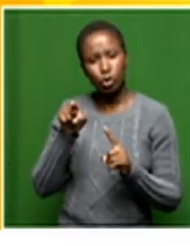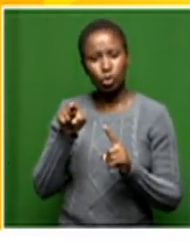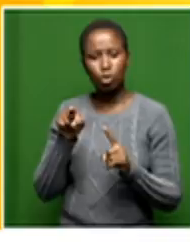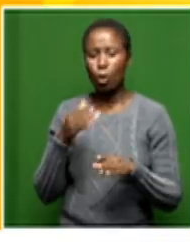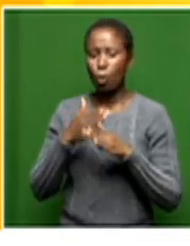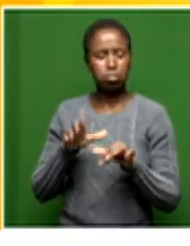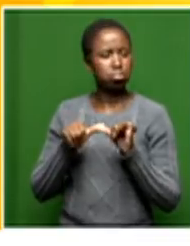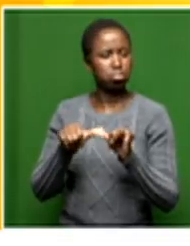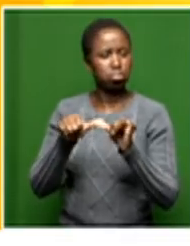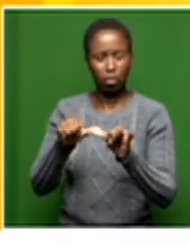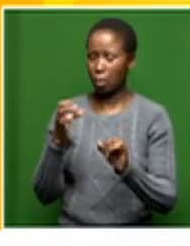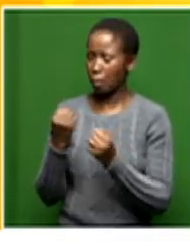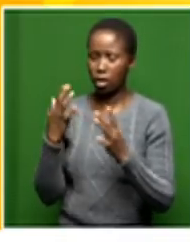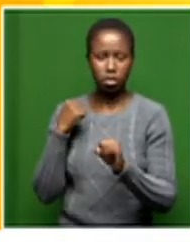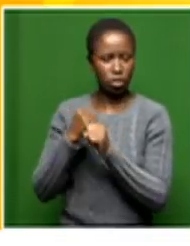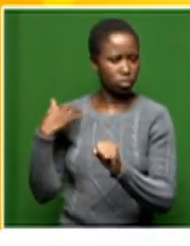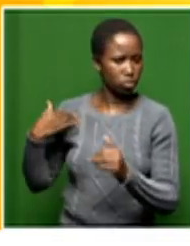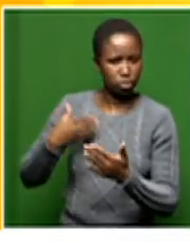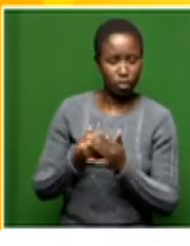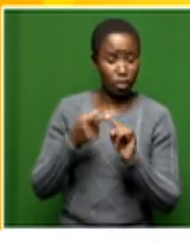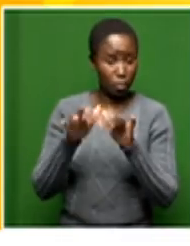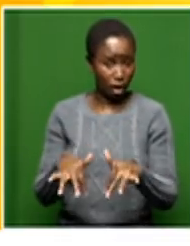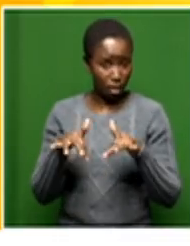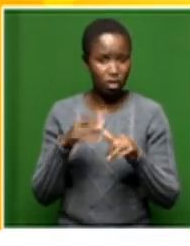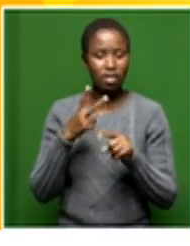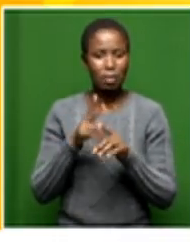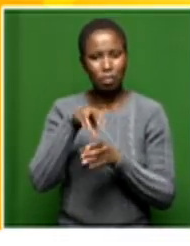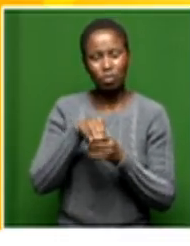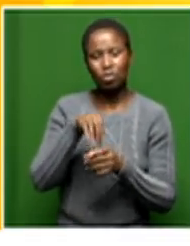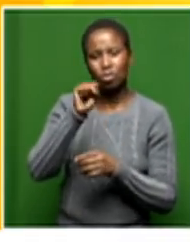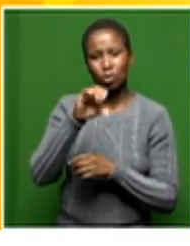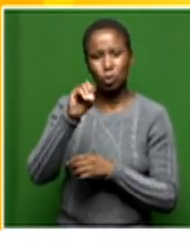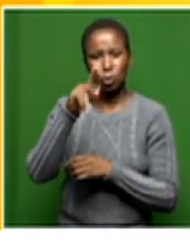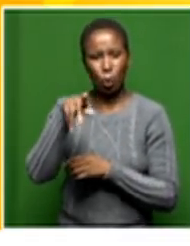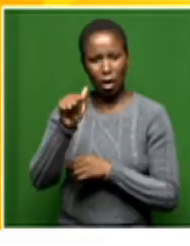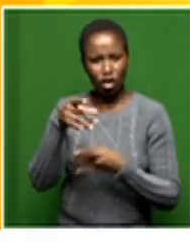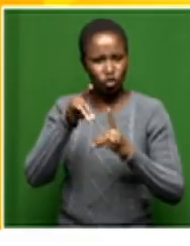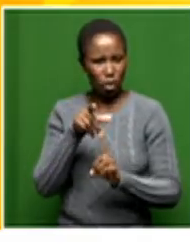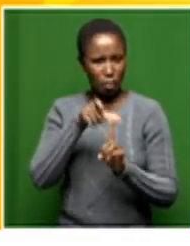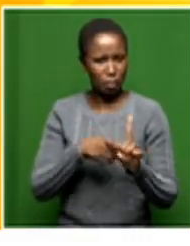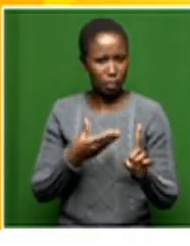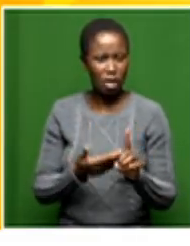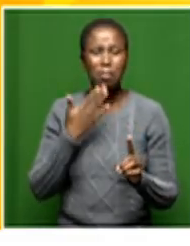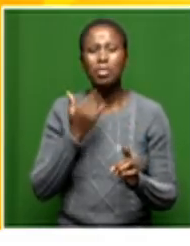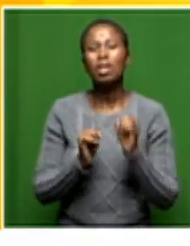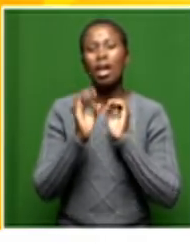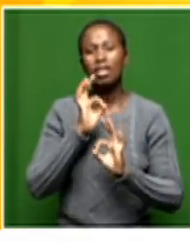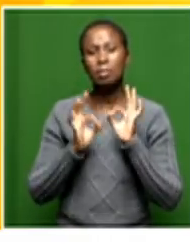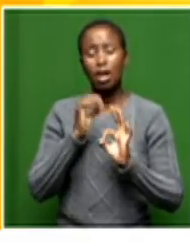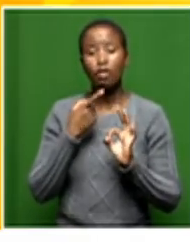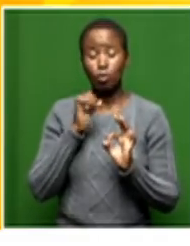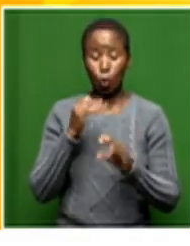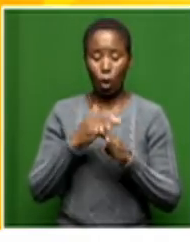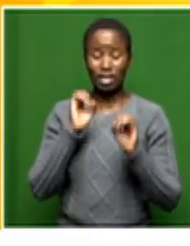longest-serving members of Parliament and long-serving SCOPA chairperson. Please explain to us, you know, how during your tenure